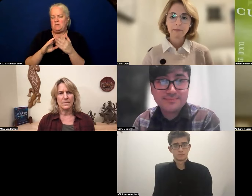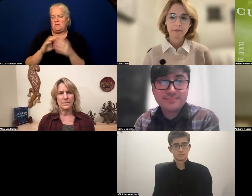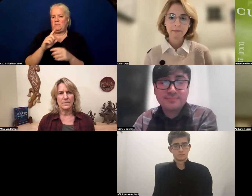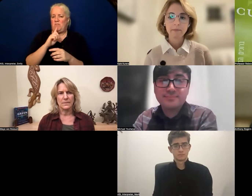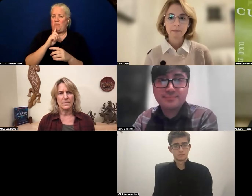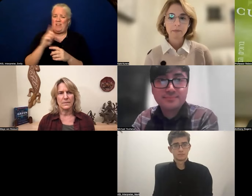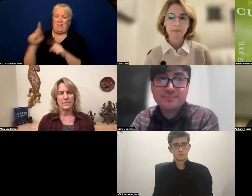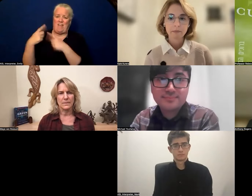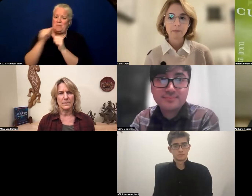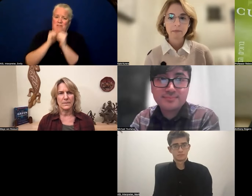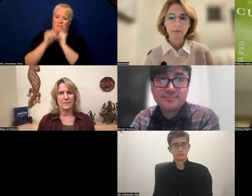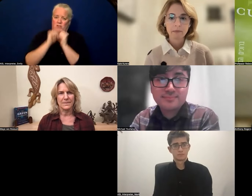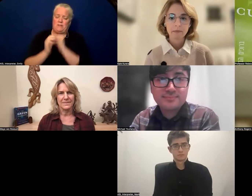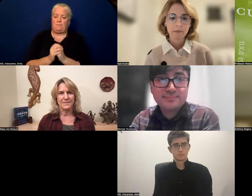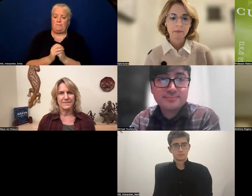suffering.